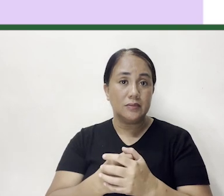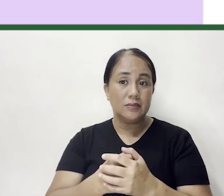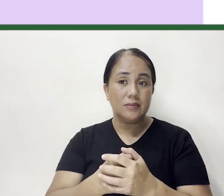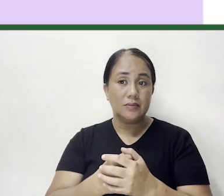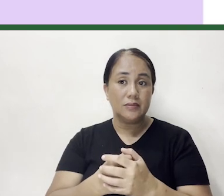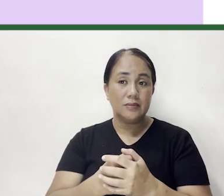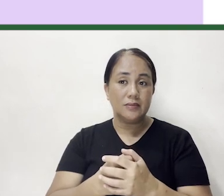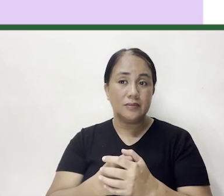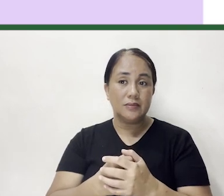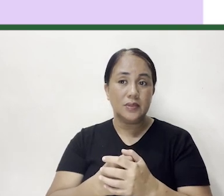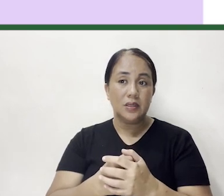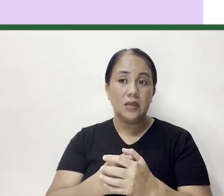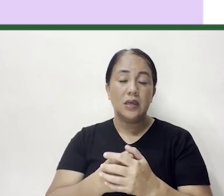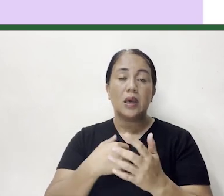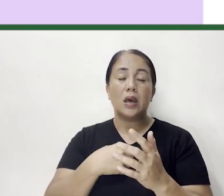format.